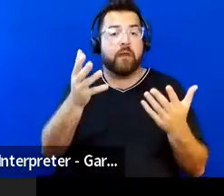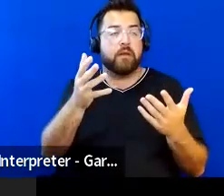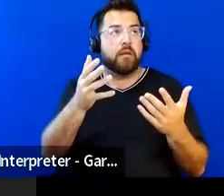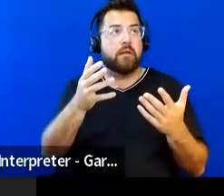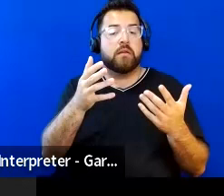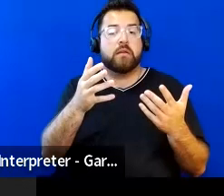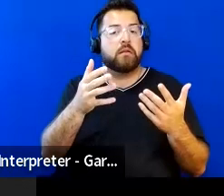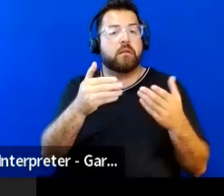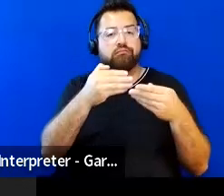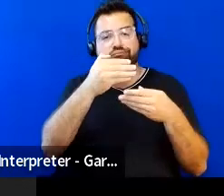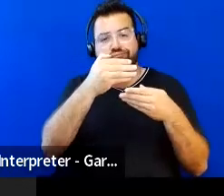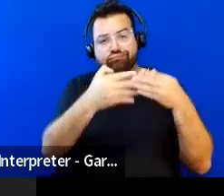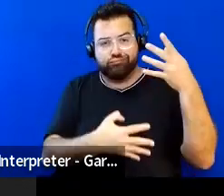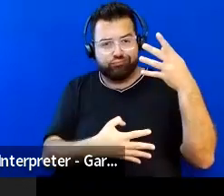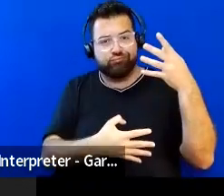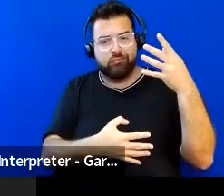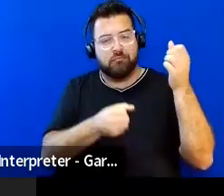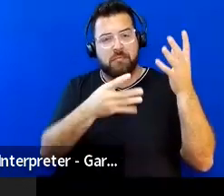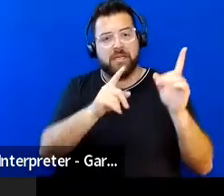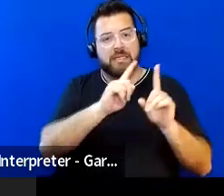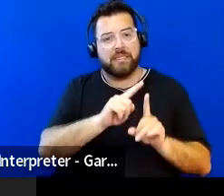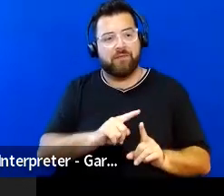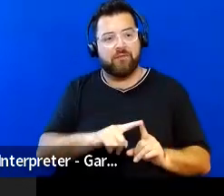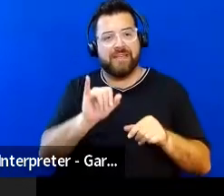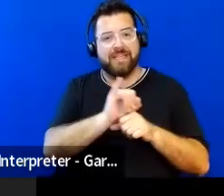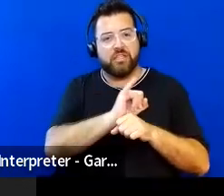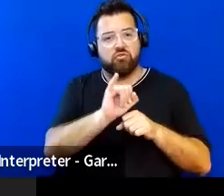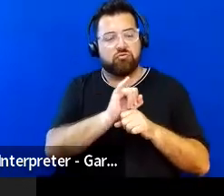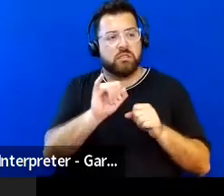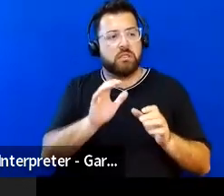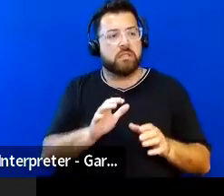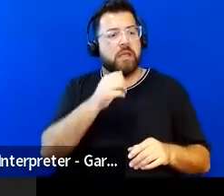a list of your different industries.